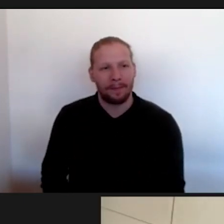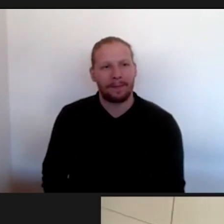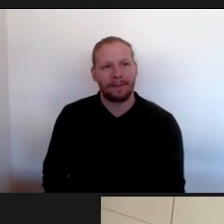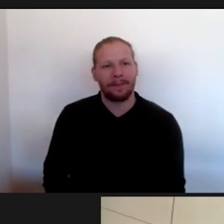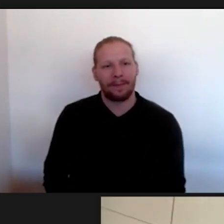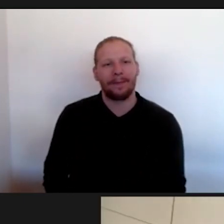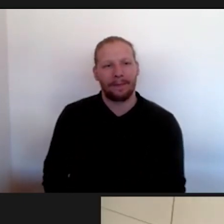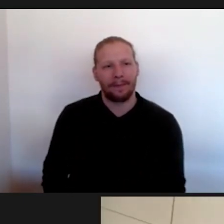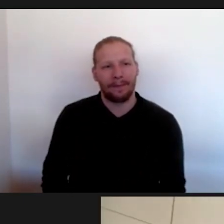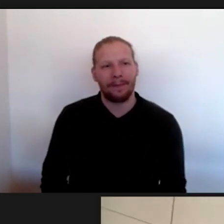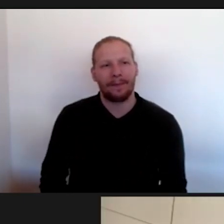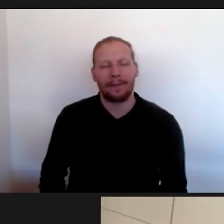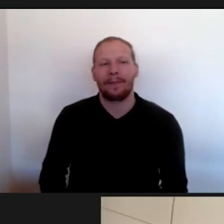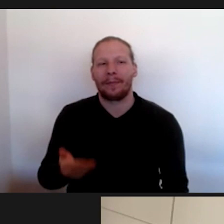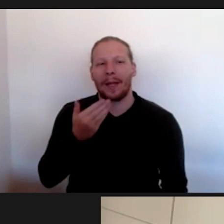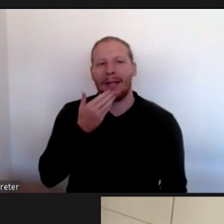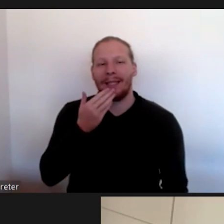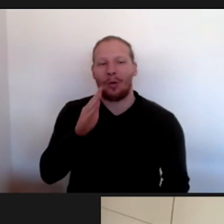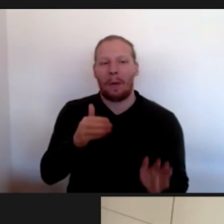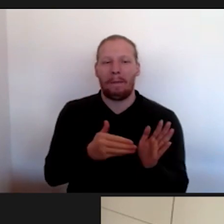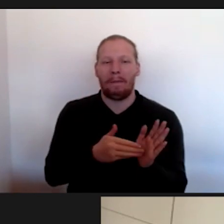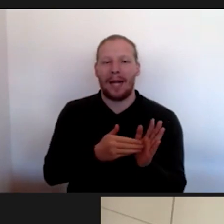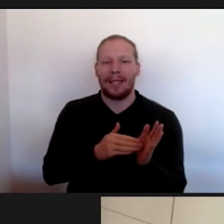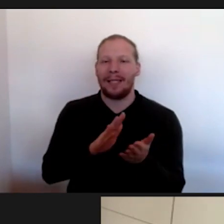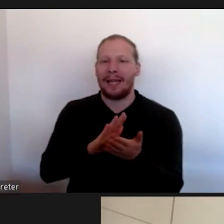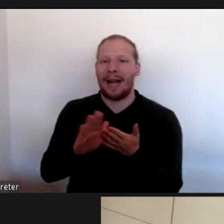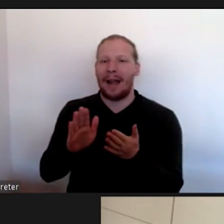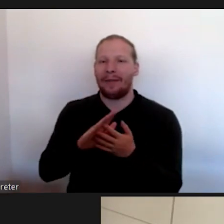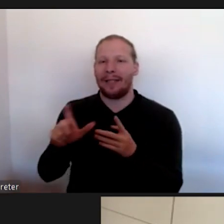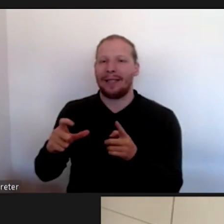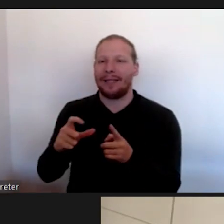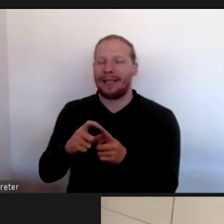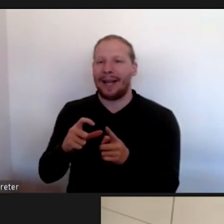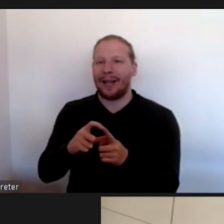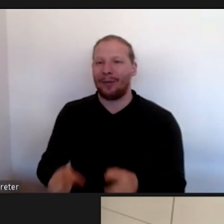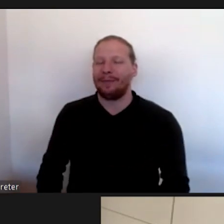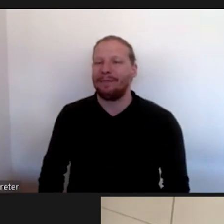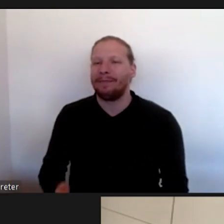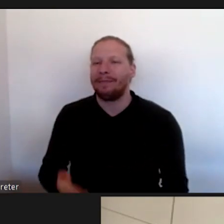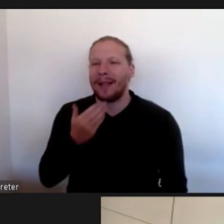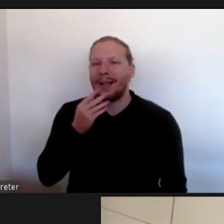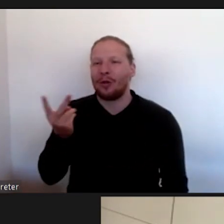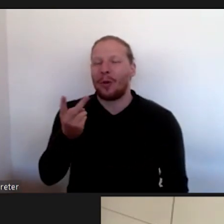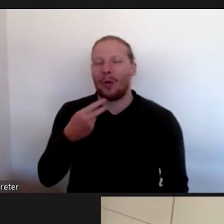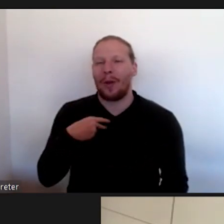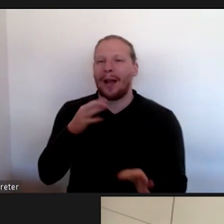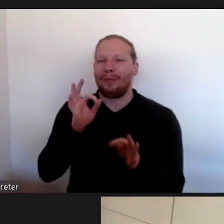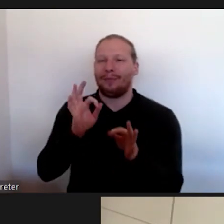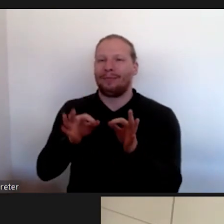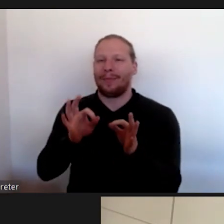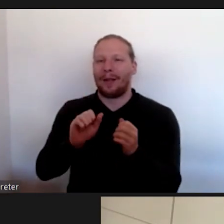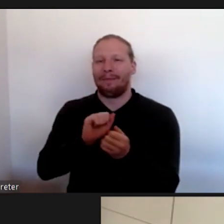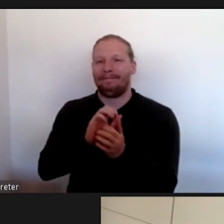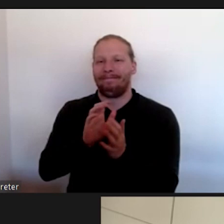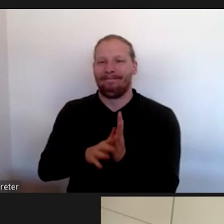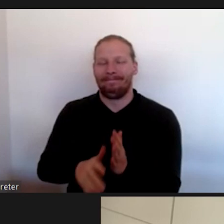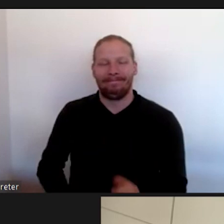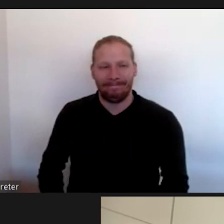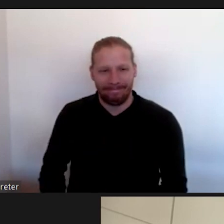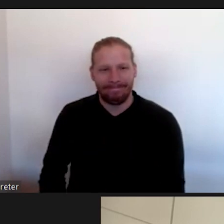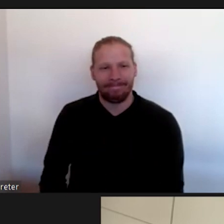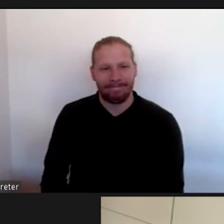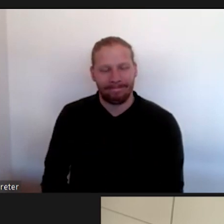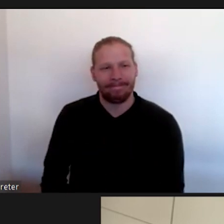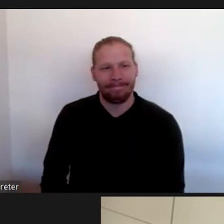Martin, Hafsa, Daniel, and the rest of the team, and our sign language interpreter as well. Thank you so much. And for